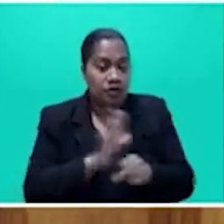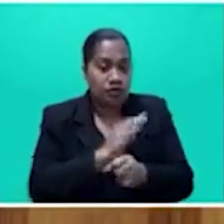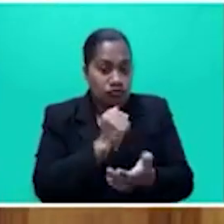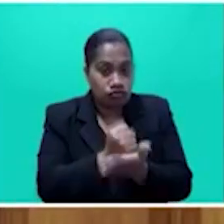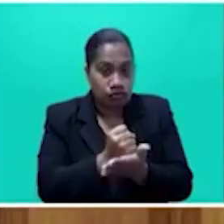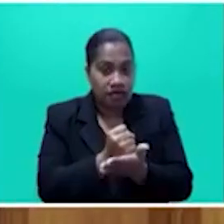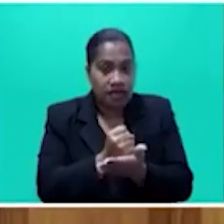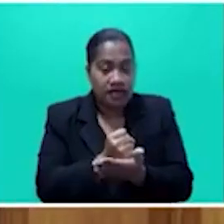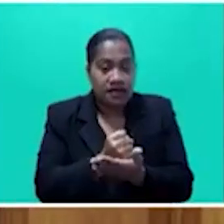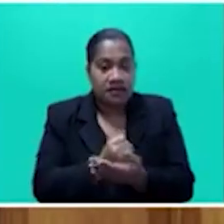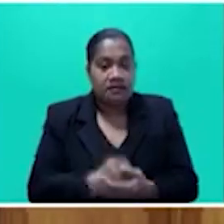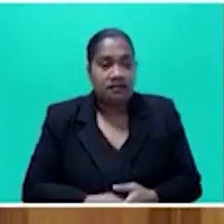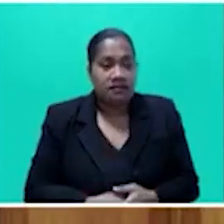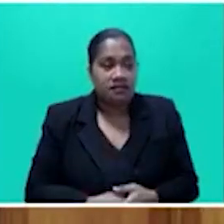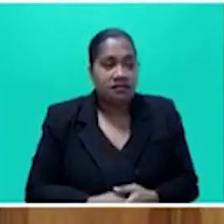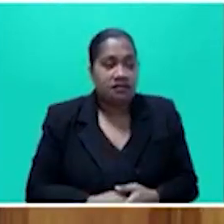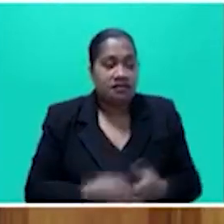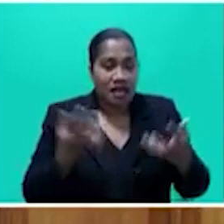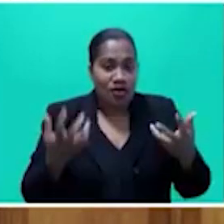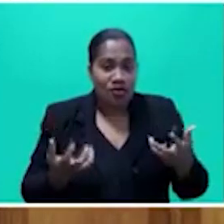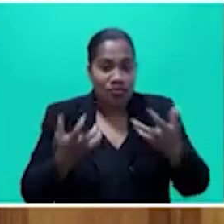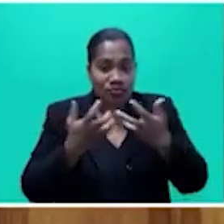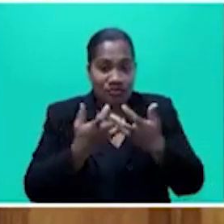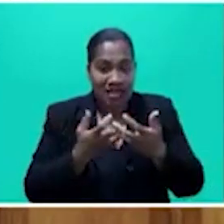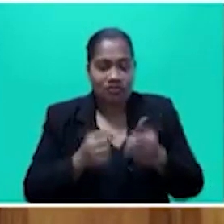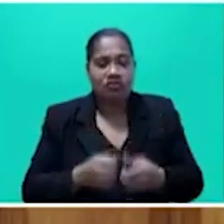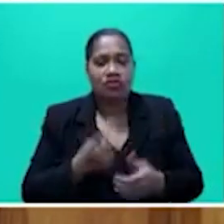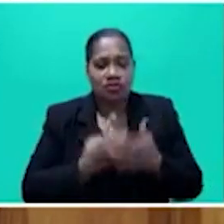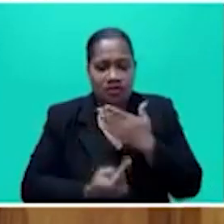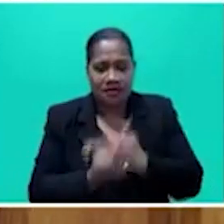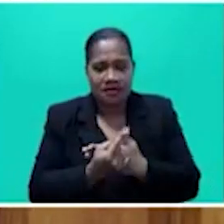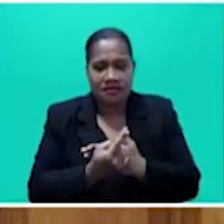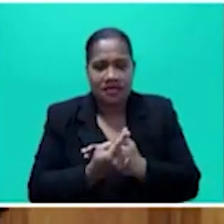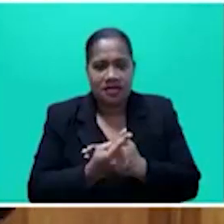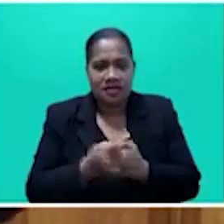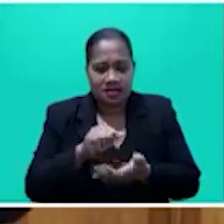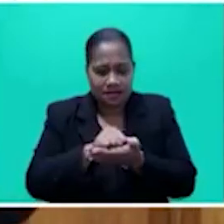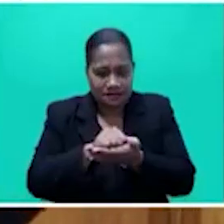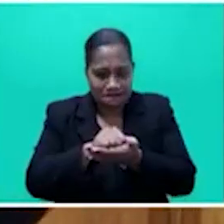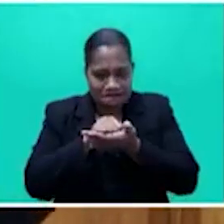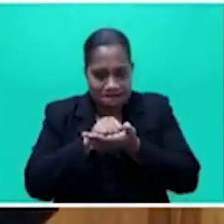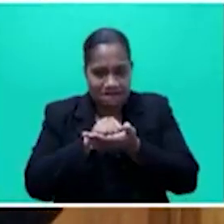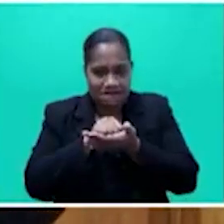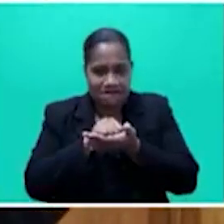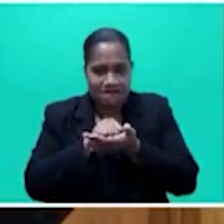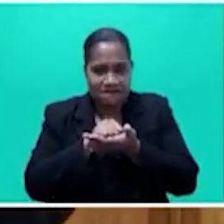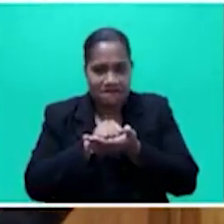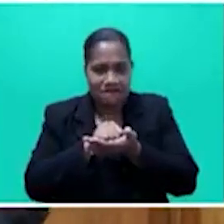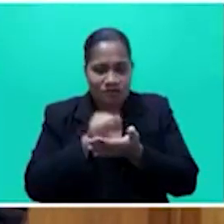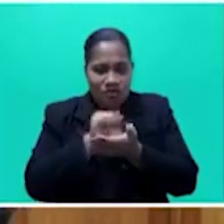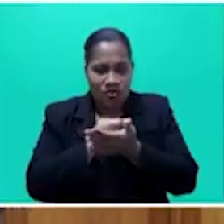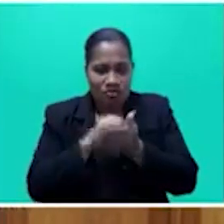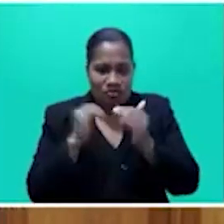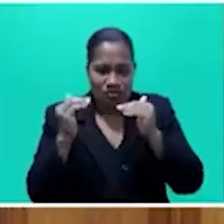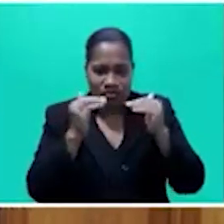the accommodation quality is maintained at a consistent level.